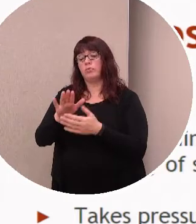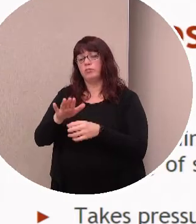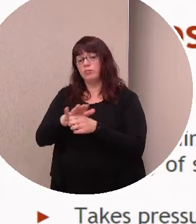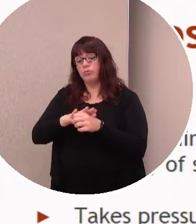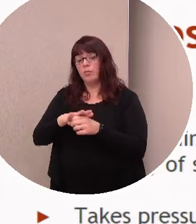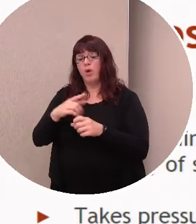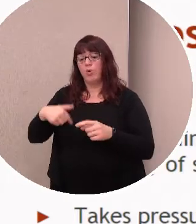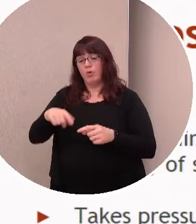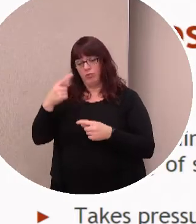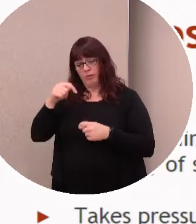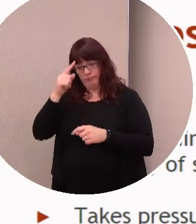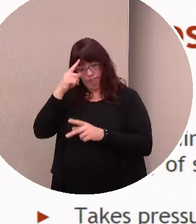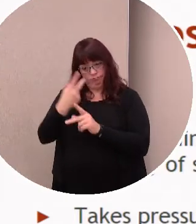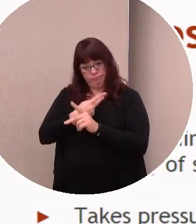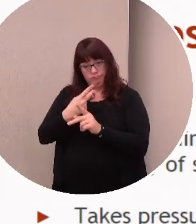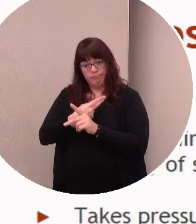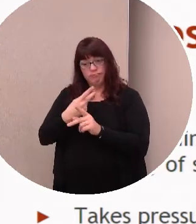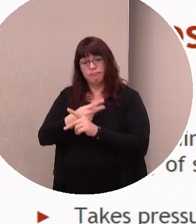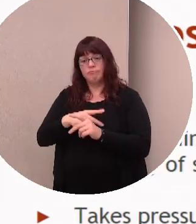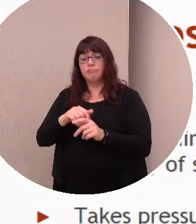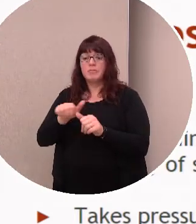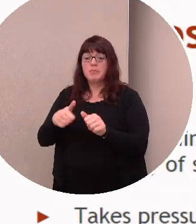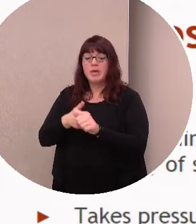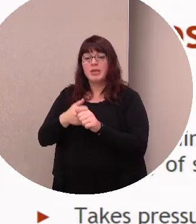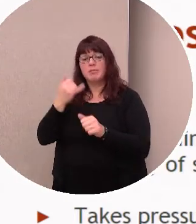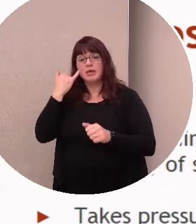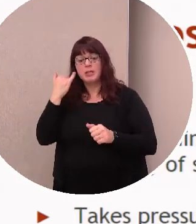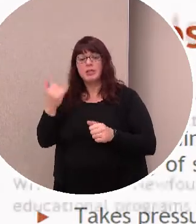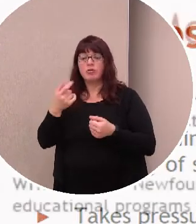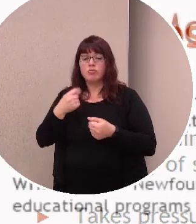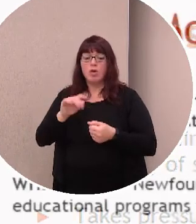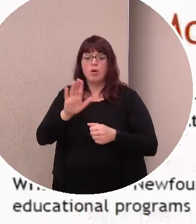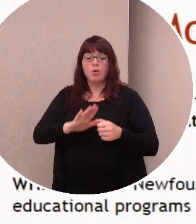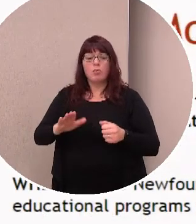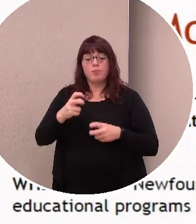contingency plans to alleviate their concerns as much as we can.